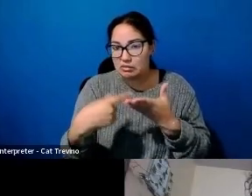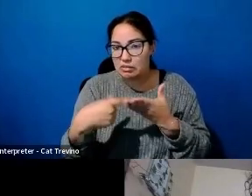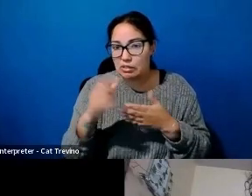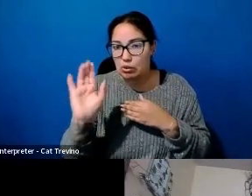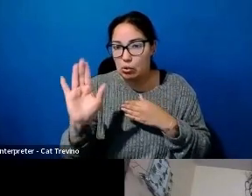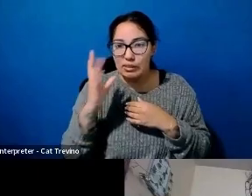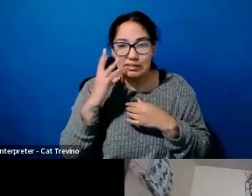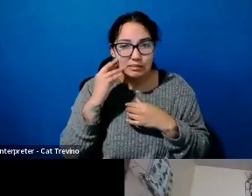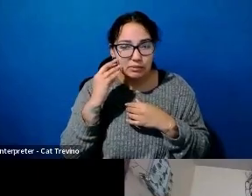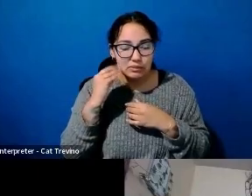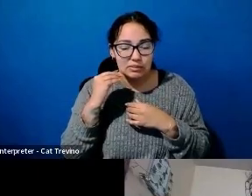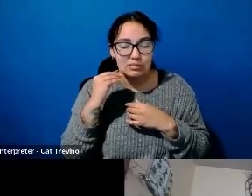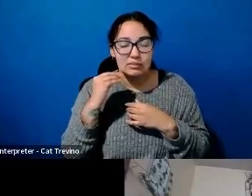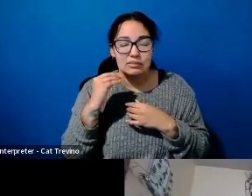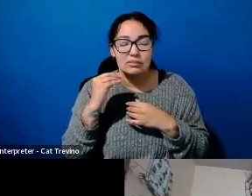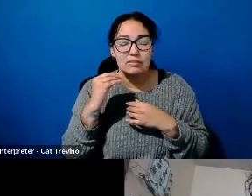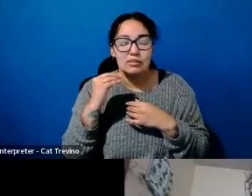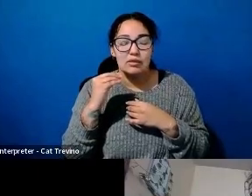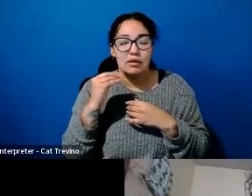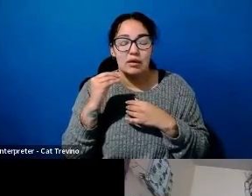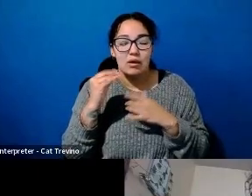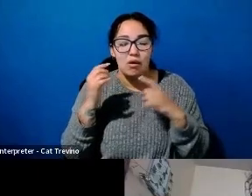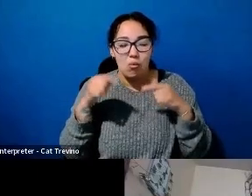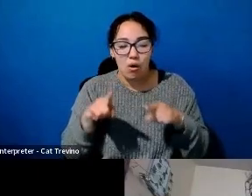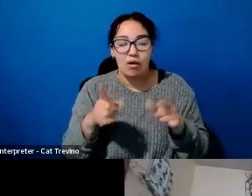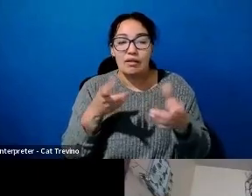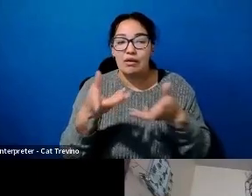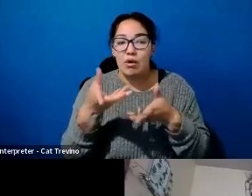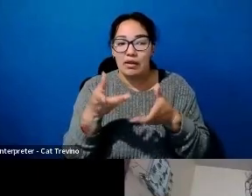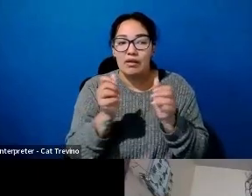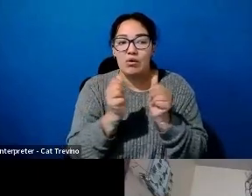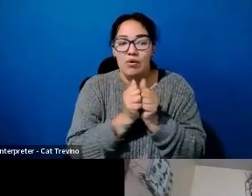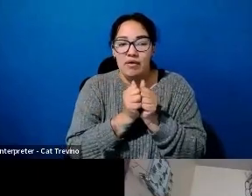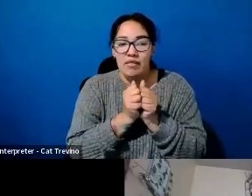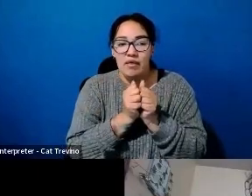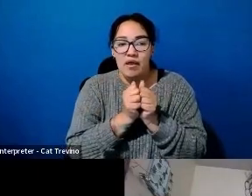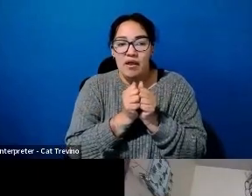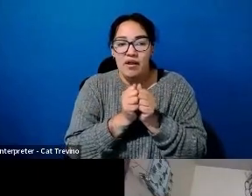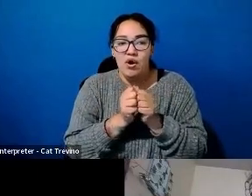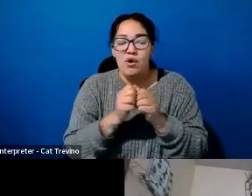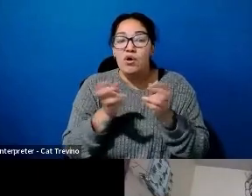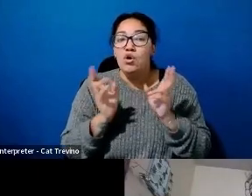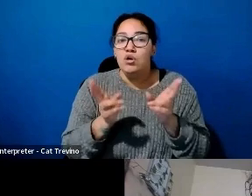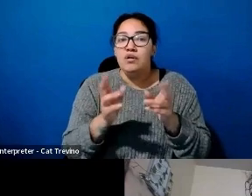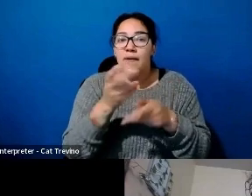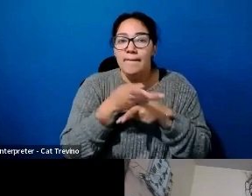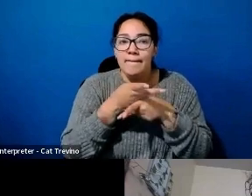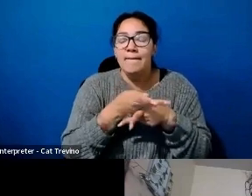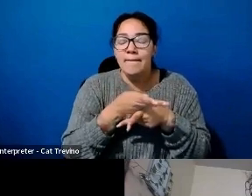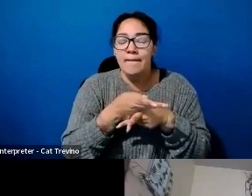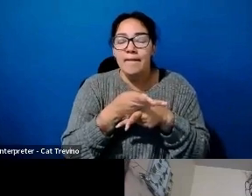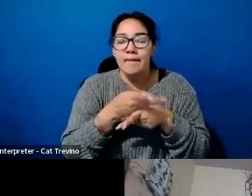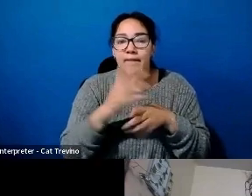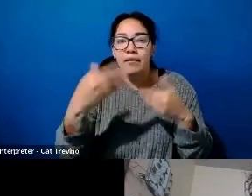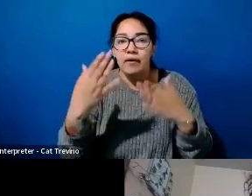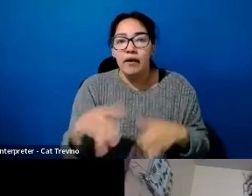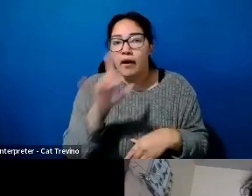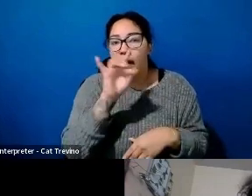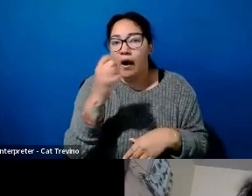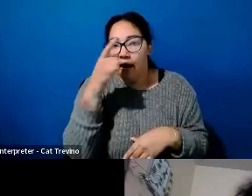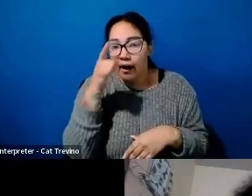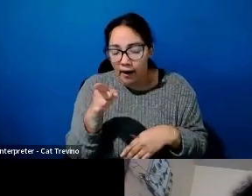your experiences when you're interacting with urgent care providers and what that looked like for